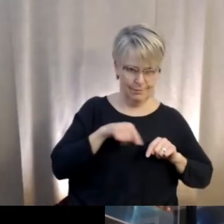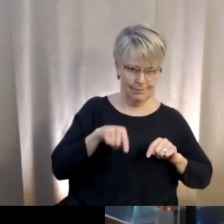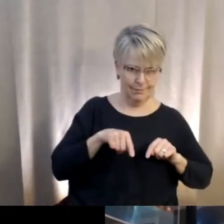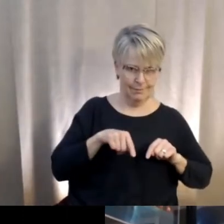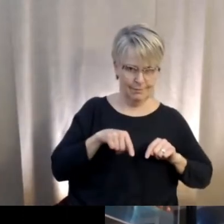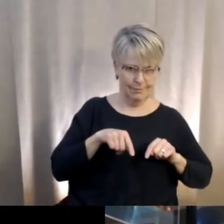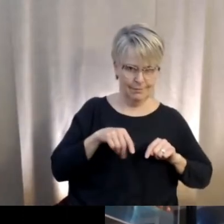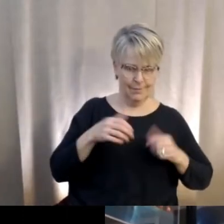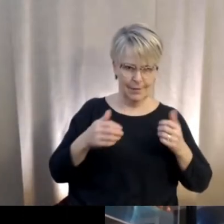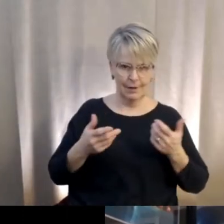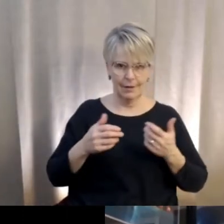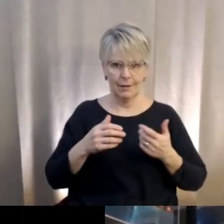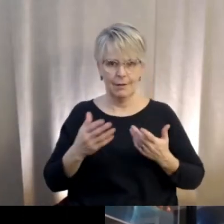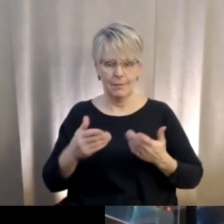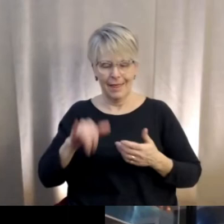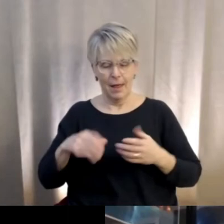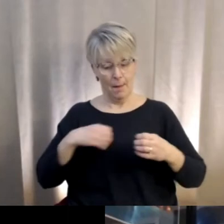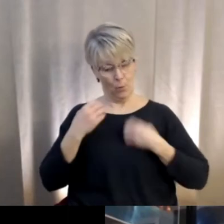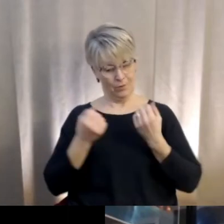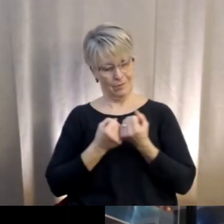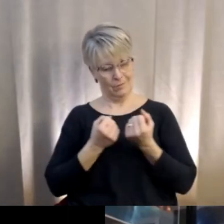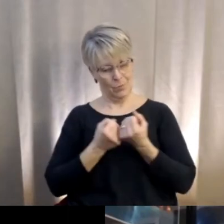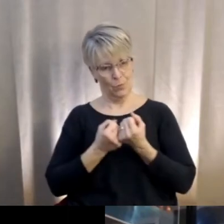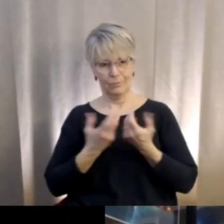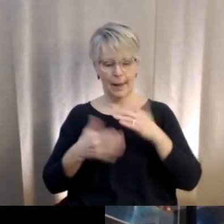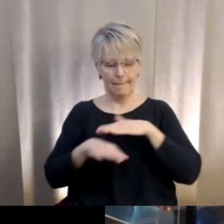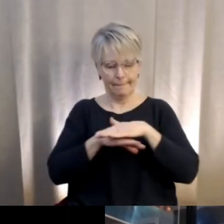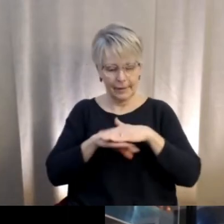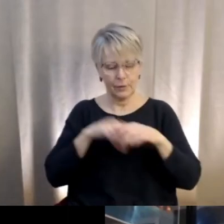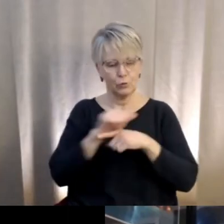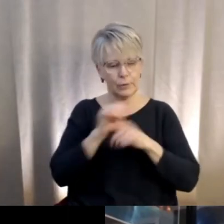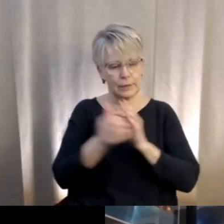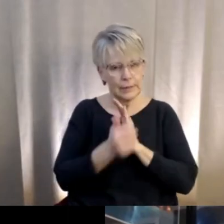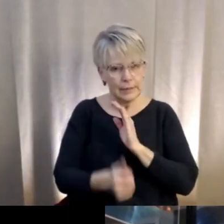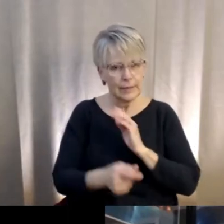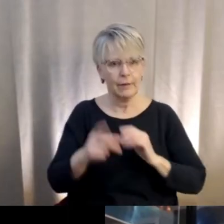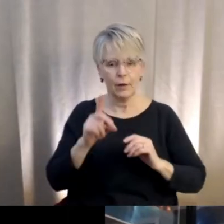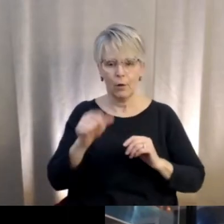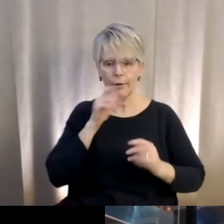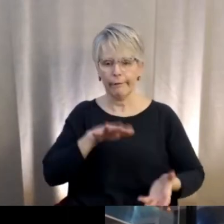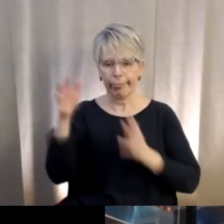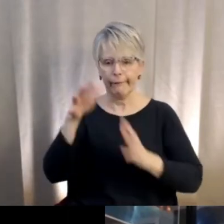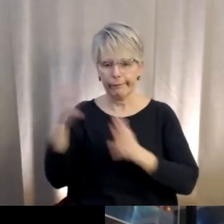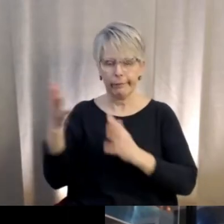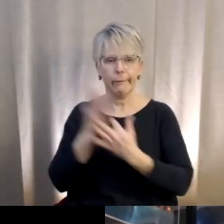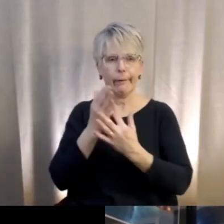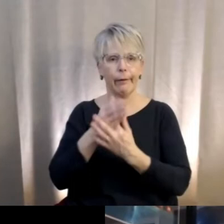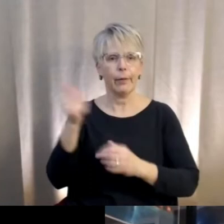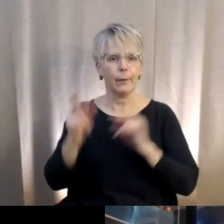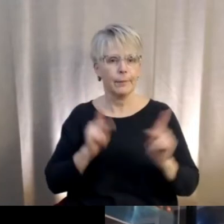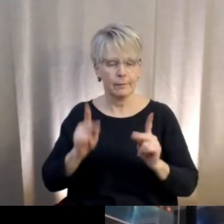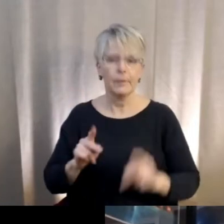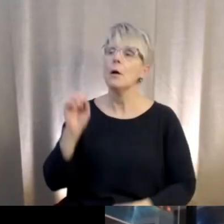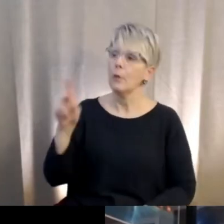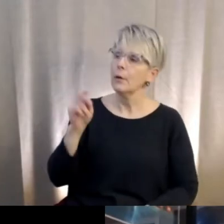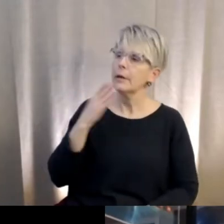any specific training that had to be done beyond, you know, basic training skills so the dog isn't disruptive. Okay. Okay, thank you.